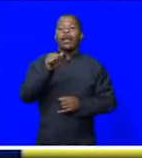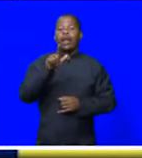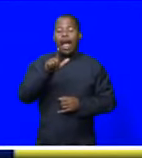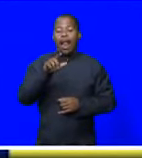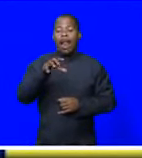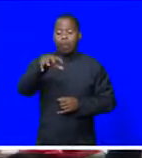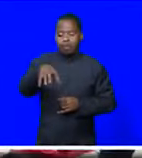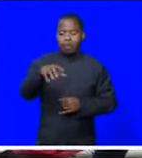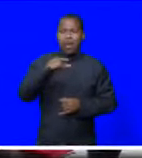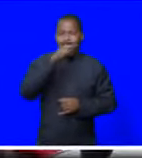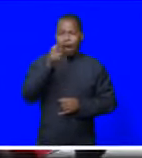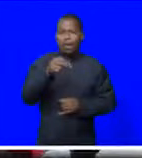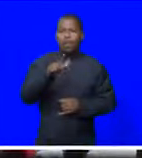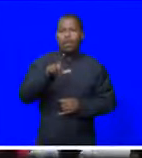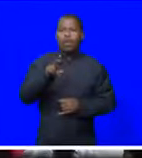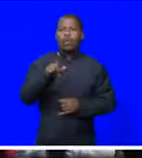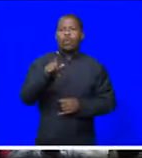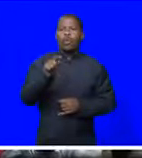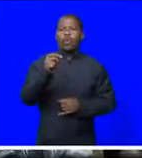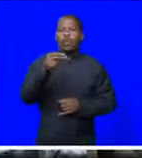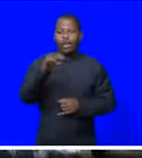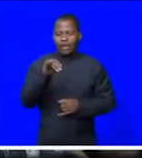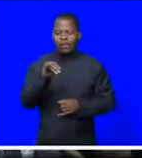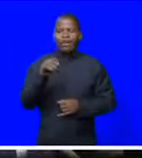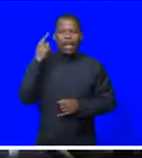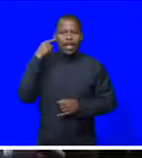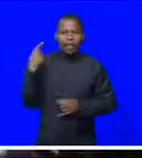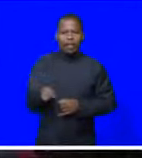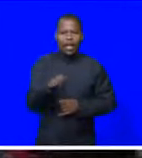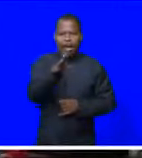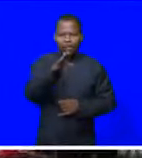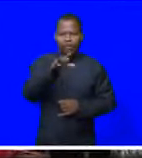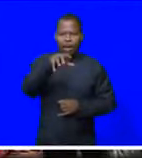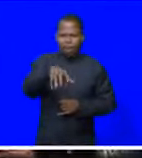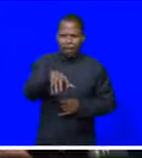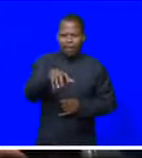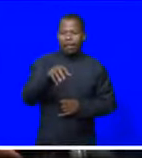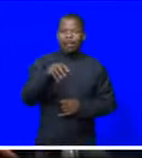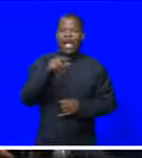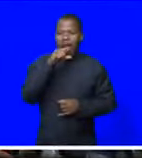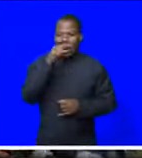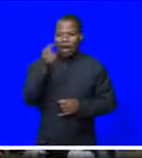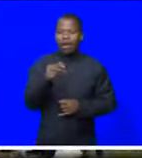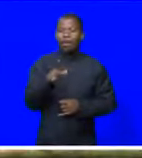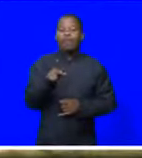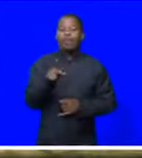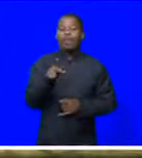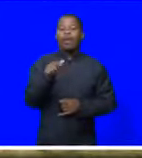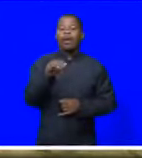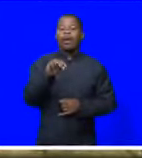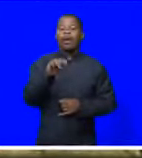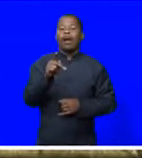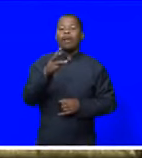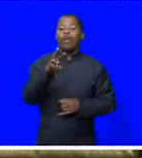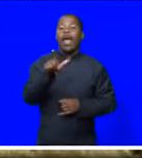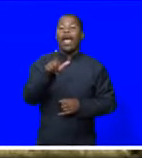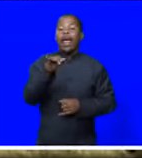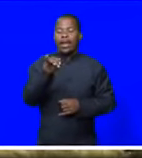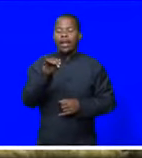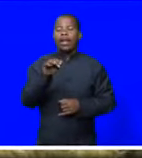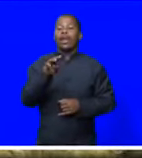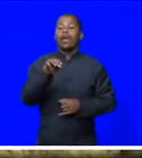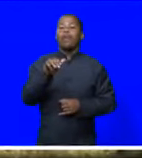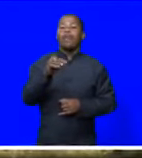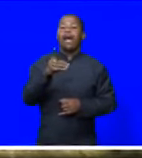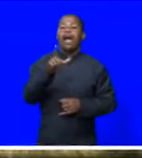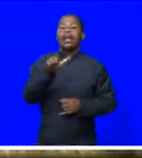Still on Saturday, under Sipofaneni constituency, CPC will be at the following chiefdoms: Kamkwele, Maldenya, Maphiliwe Ngonxeka,